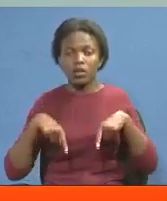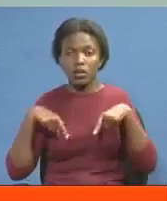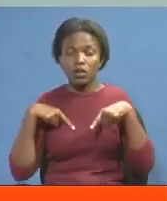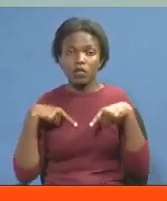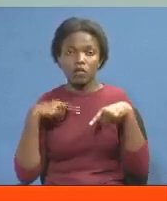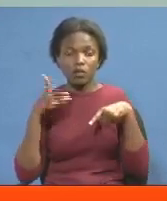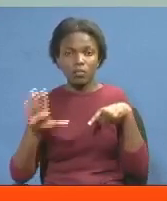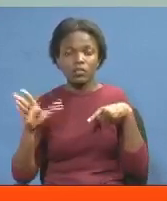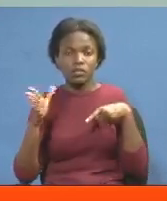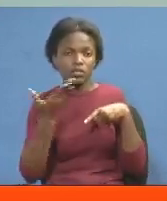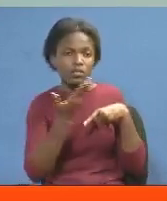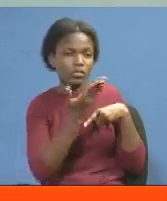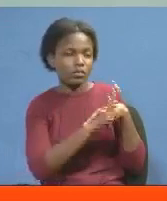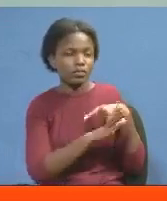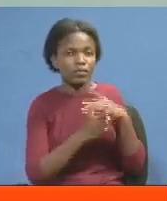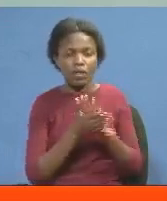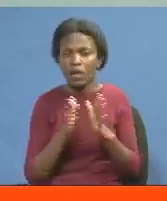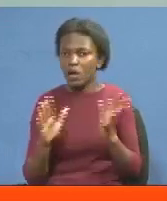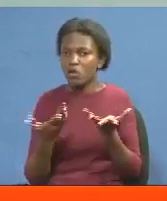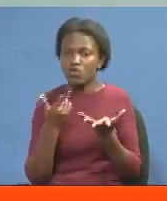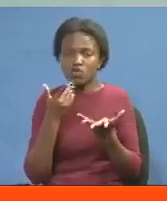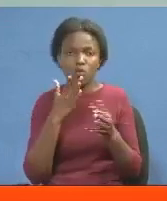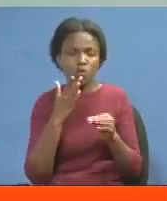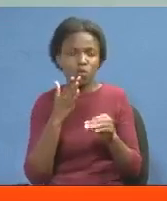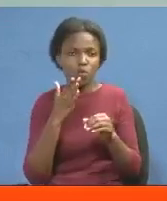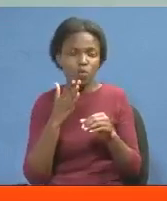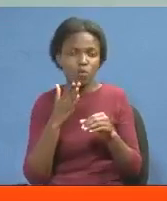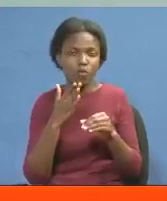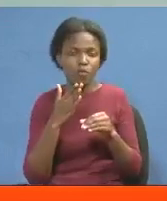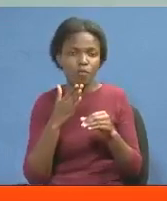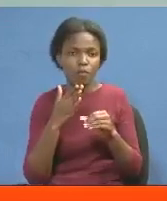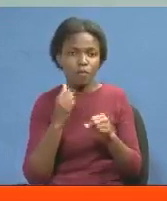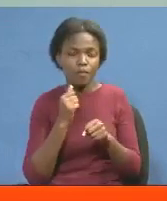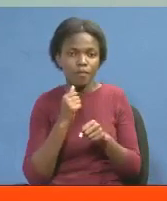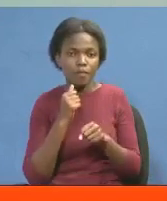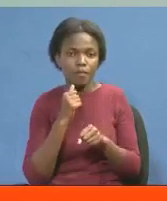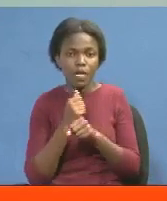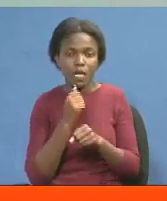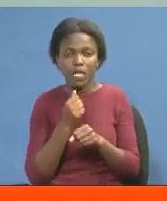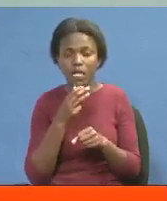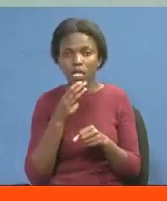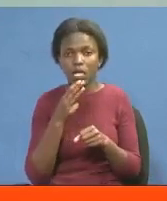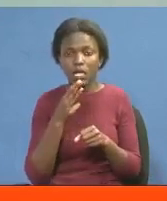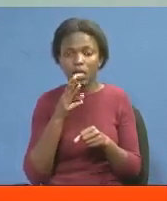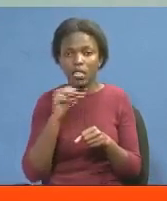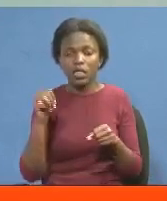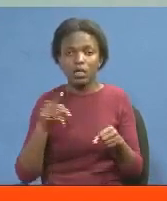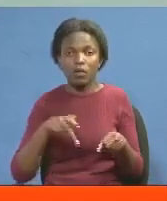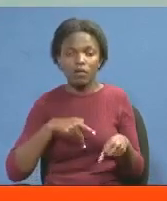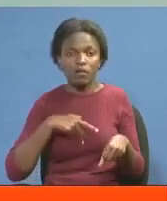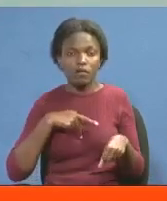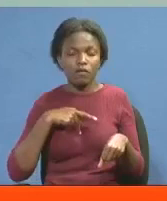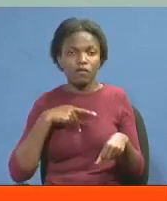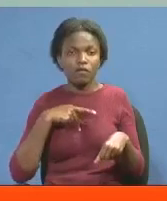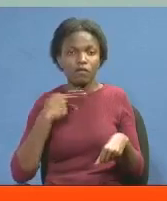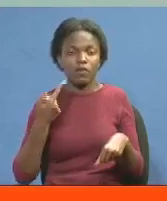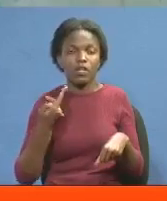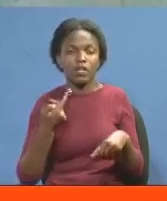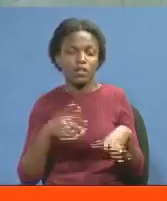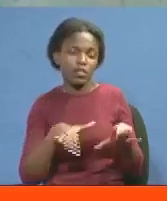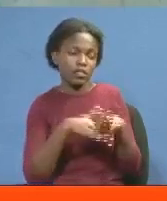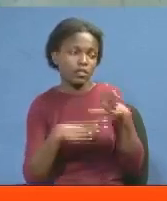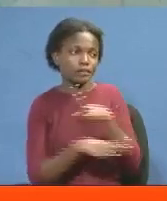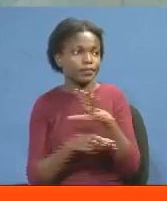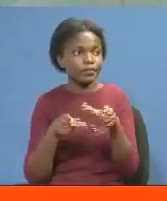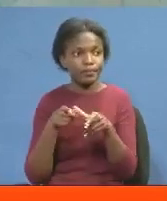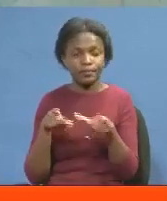particular spaces. How can we make them, fill the entire country and kill this stigma in the very end? Thank you. If mm-hmm. we